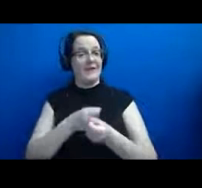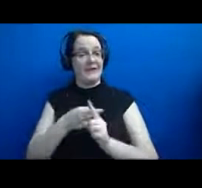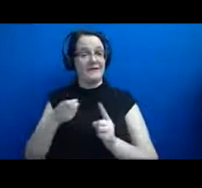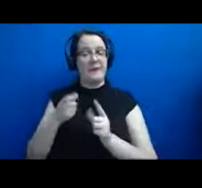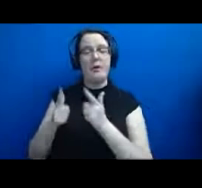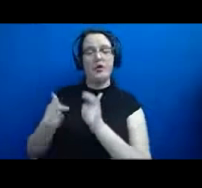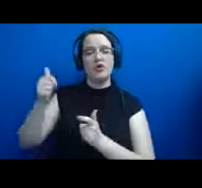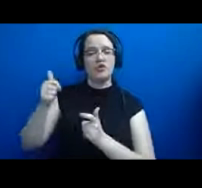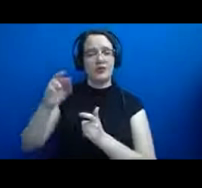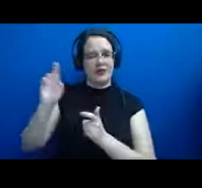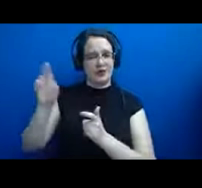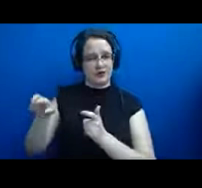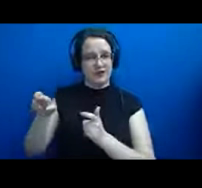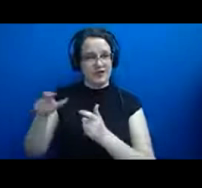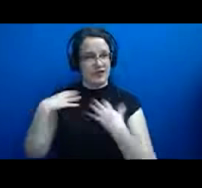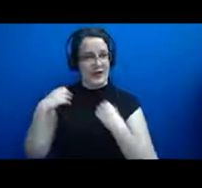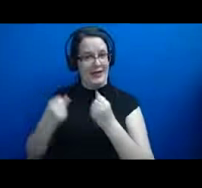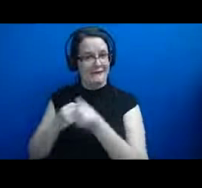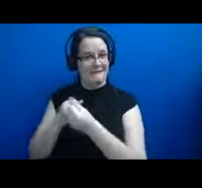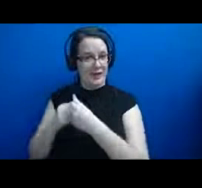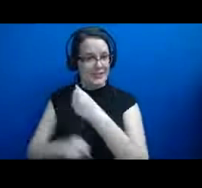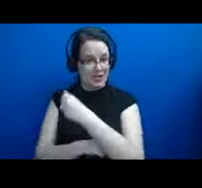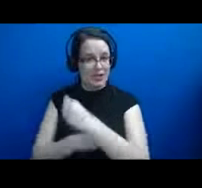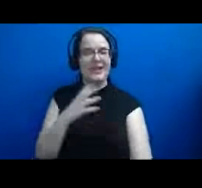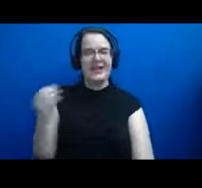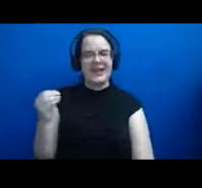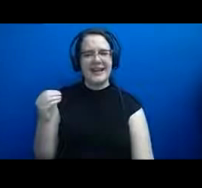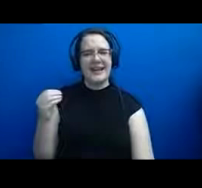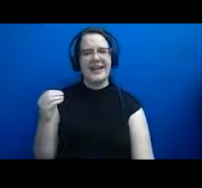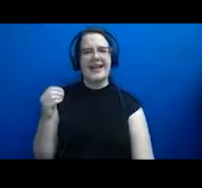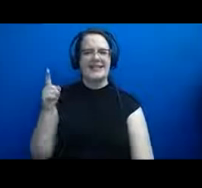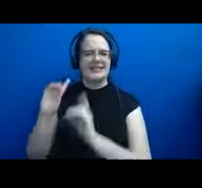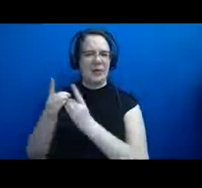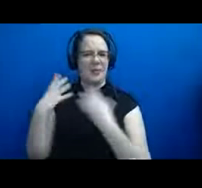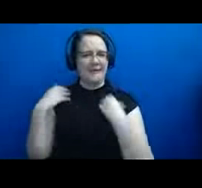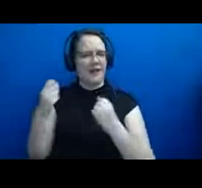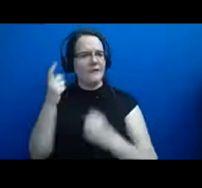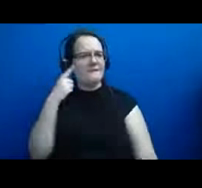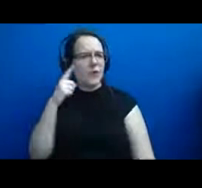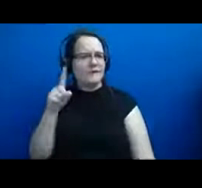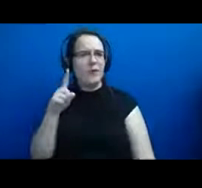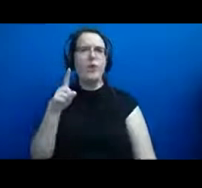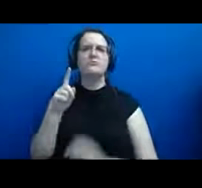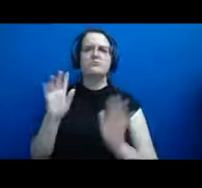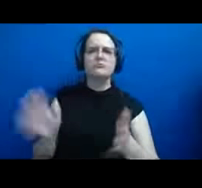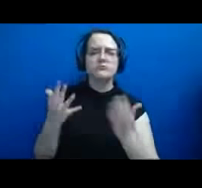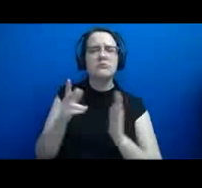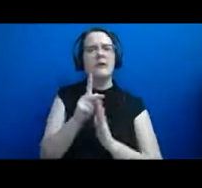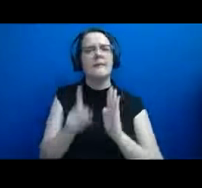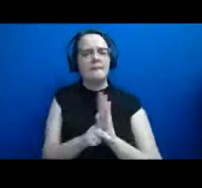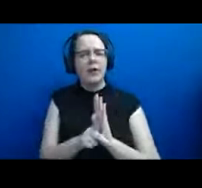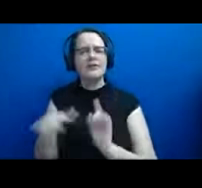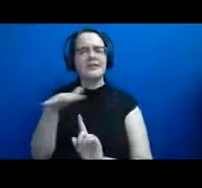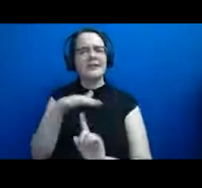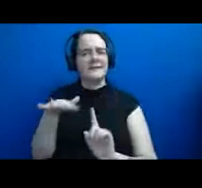New York State Department of Health to really advance policies, systems, environmental changes that support whole child health